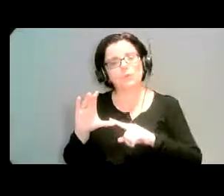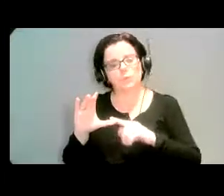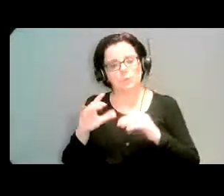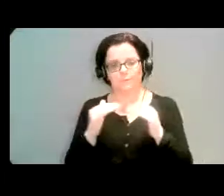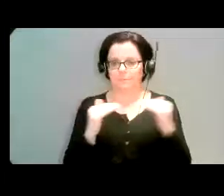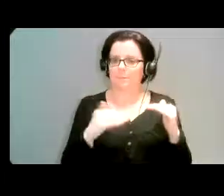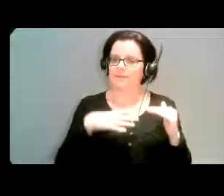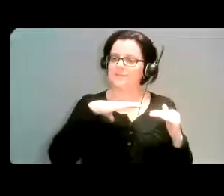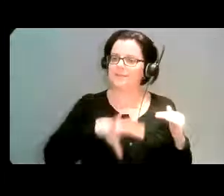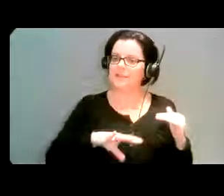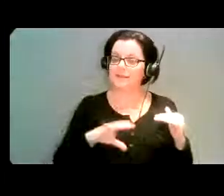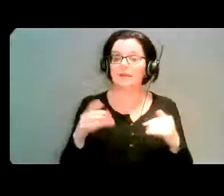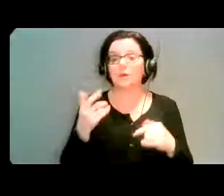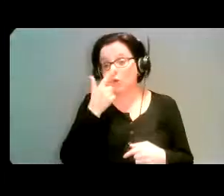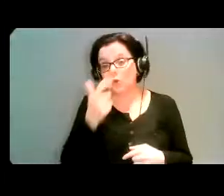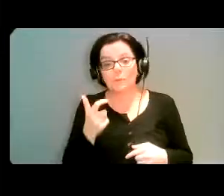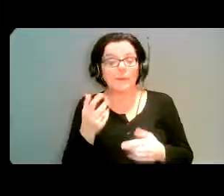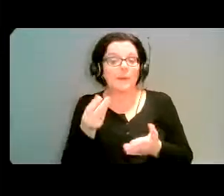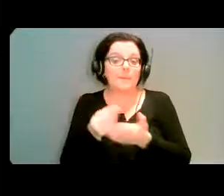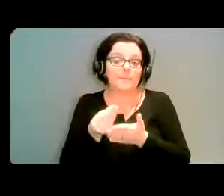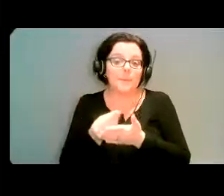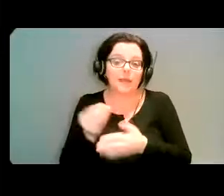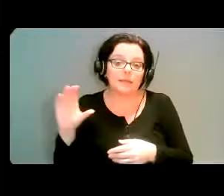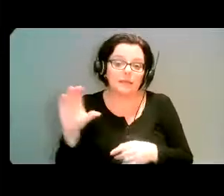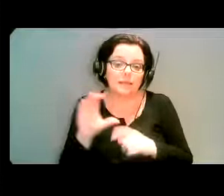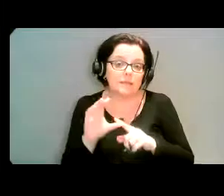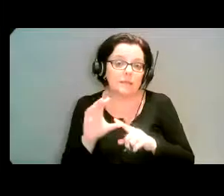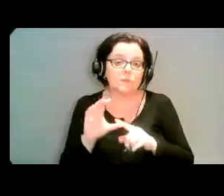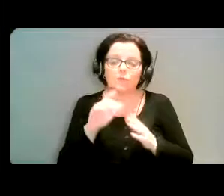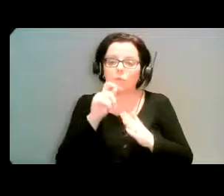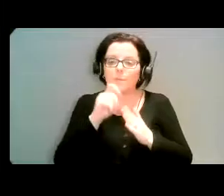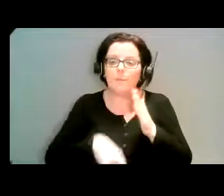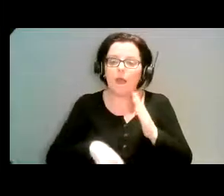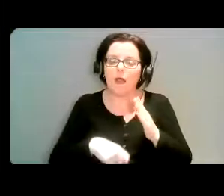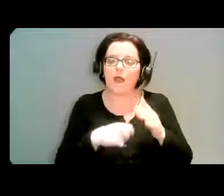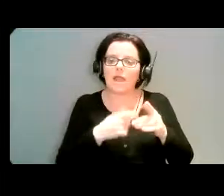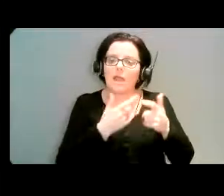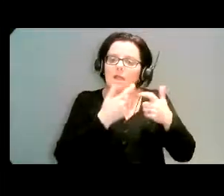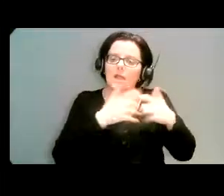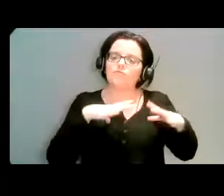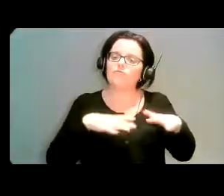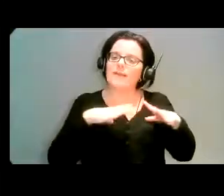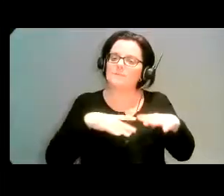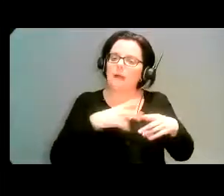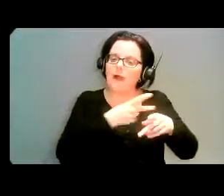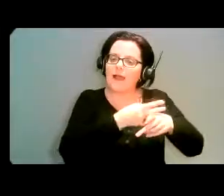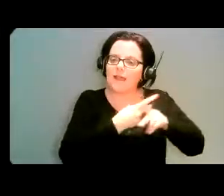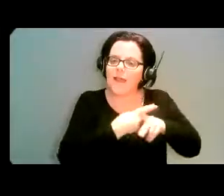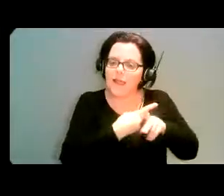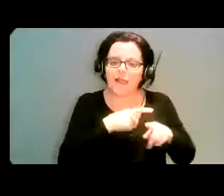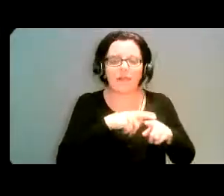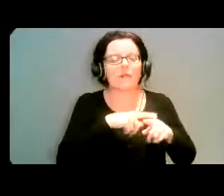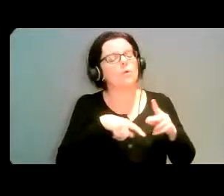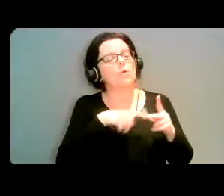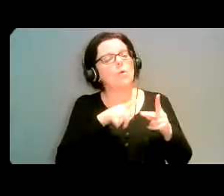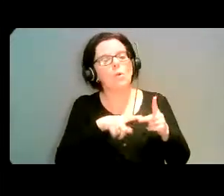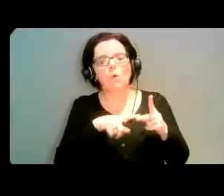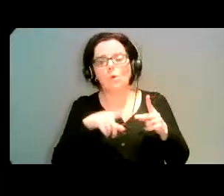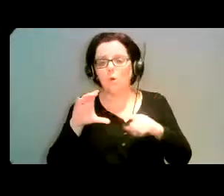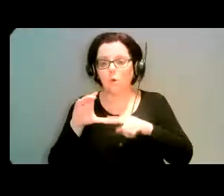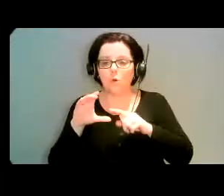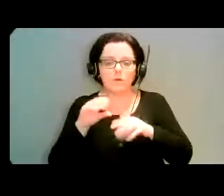you can get money to buy your, I don't know, respite care. You could get money to buy your everyday